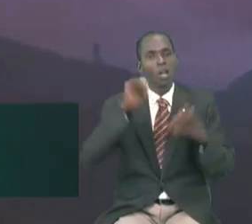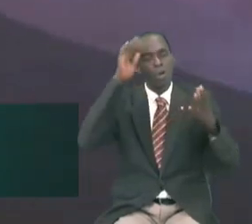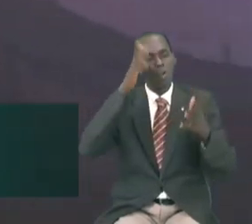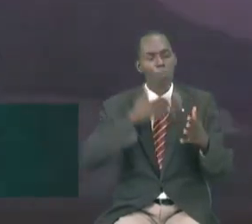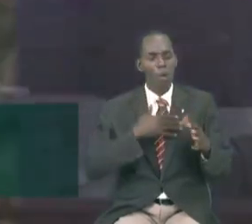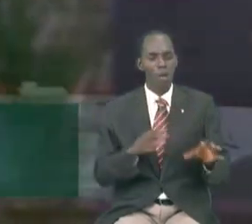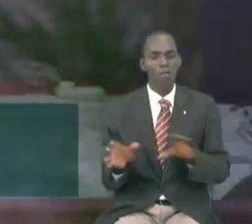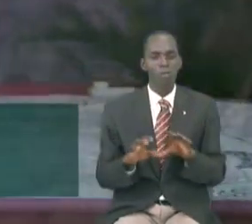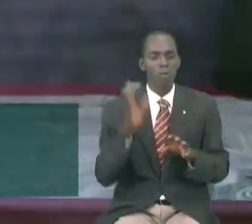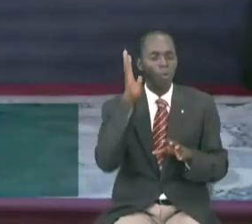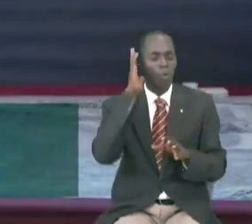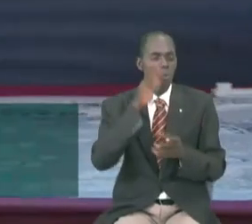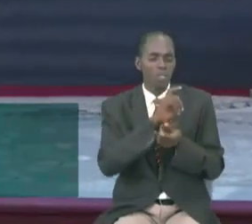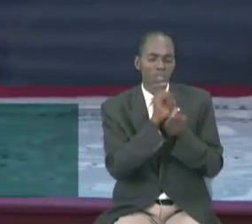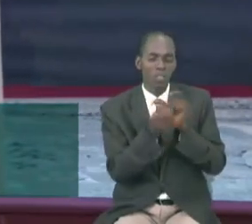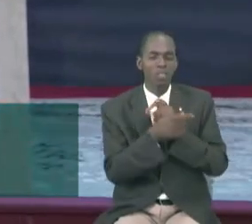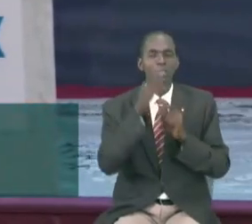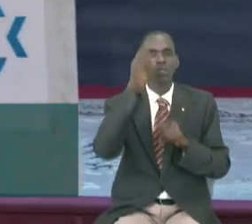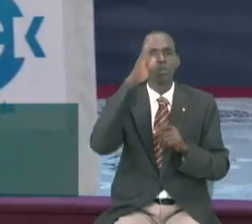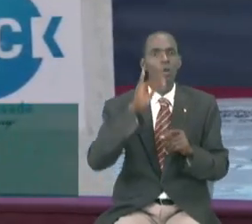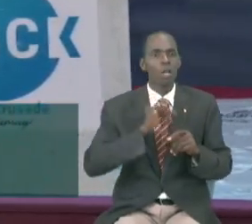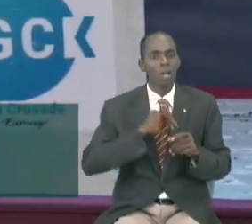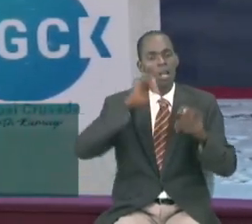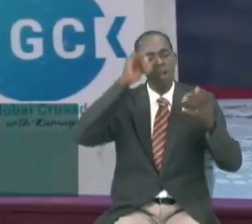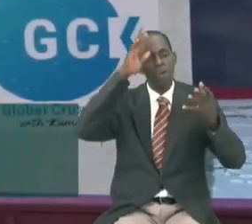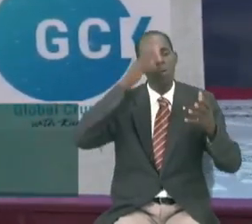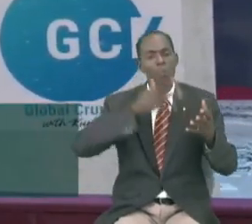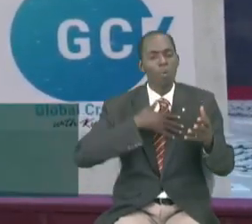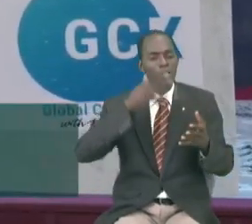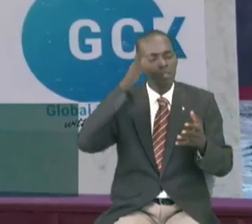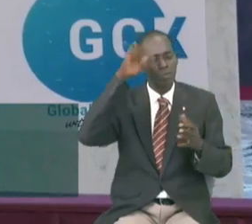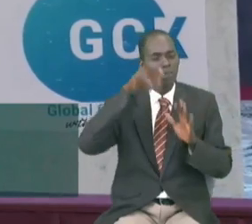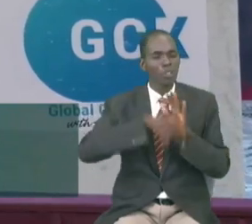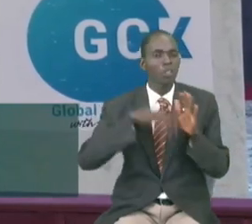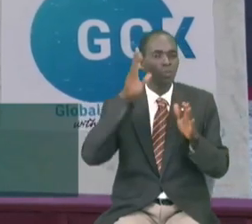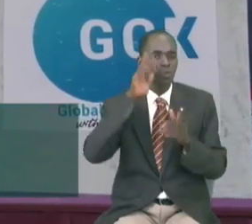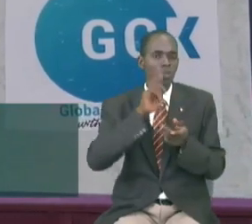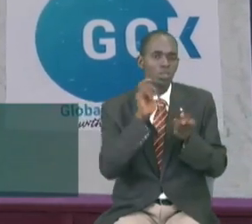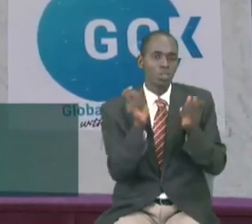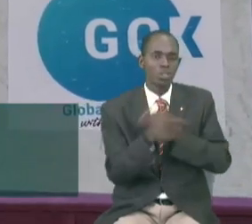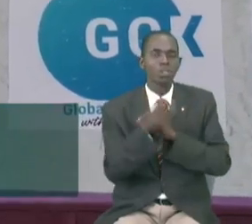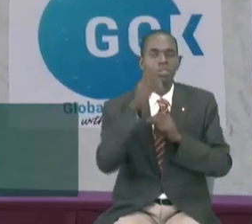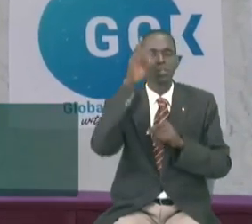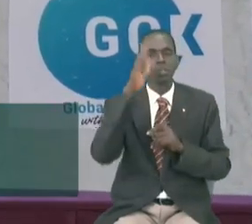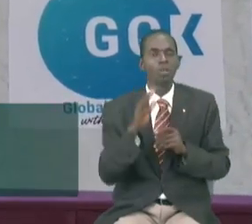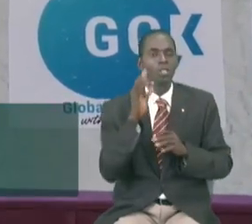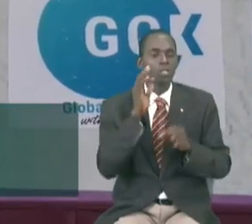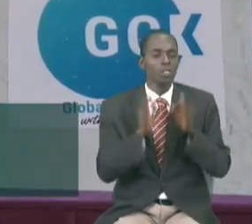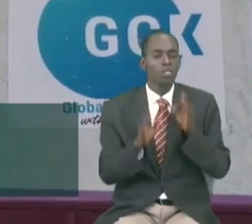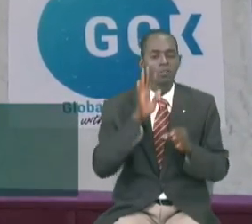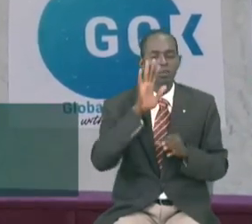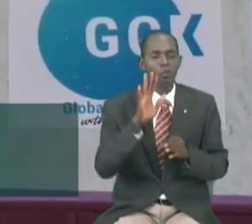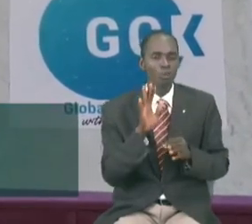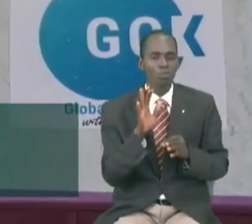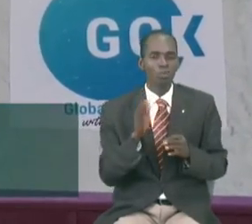mood changes God, that's not the God of heaven. If your reaction, if your rebellion changes God,